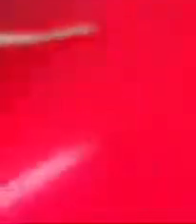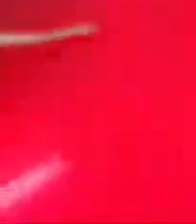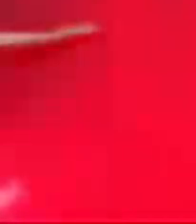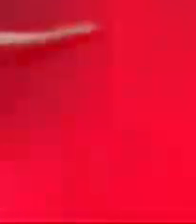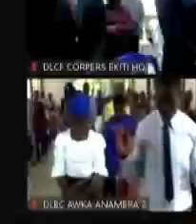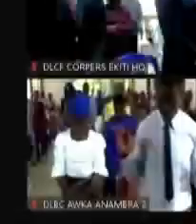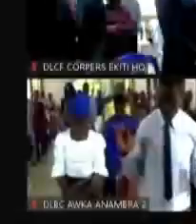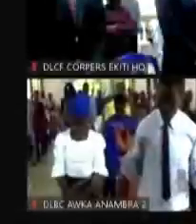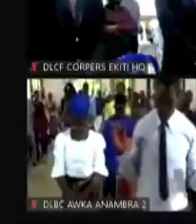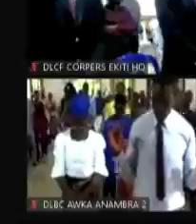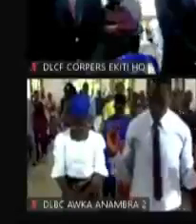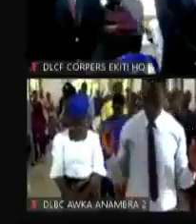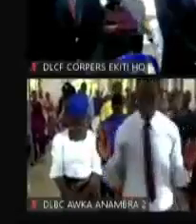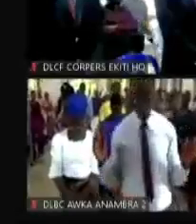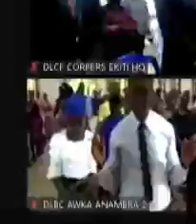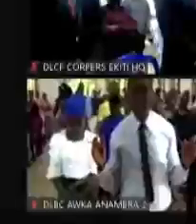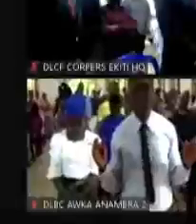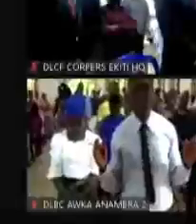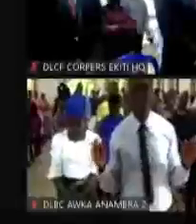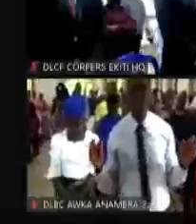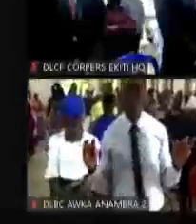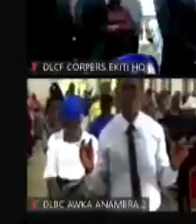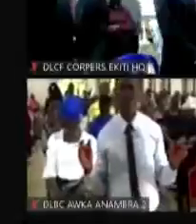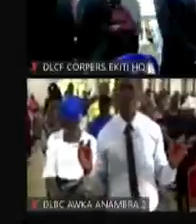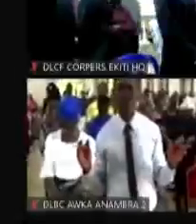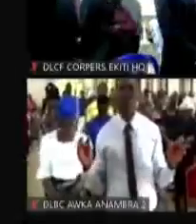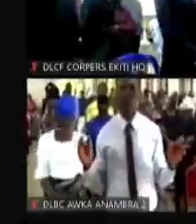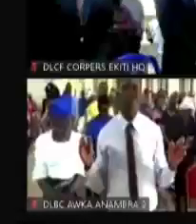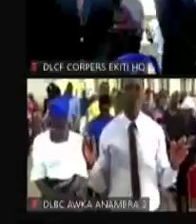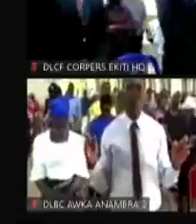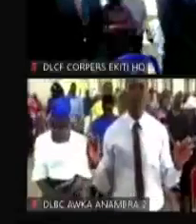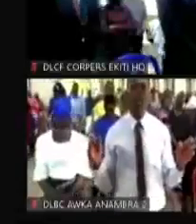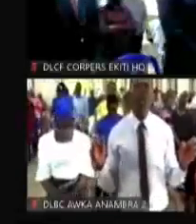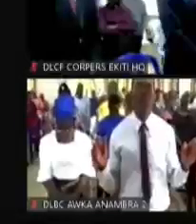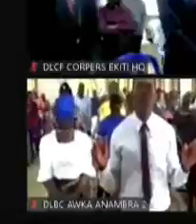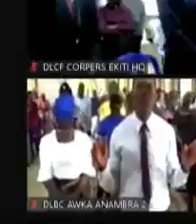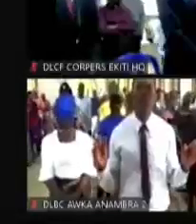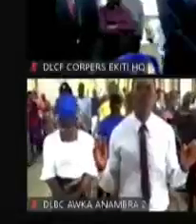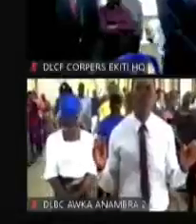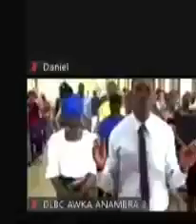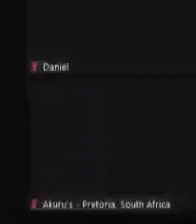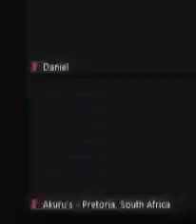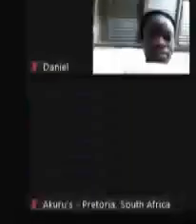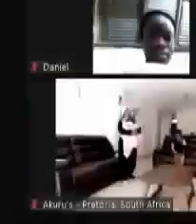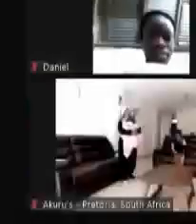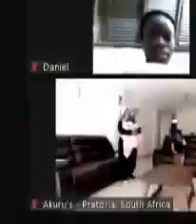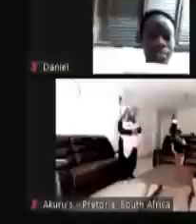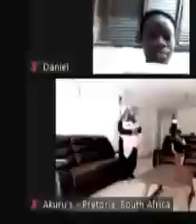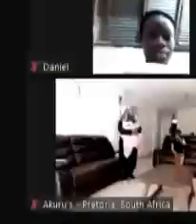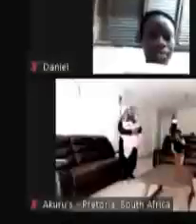it, Lord. Manifest your presence in every life, in Jesus'